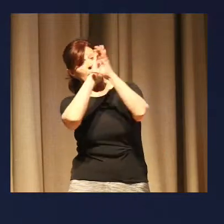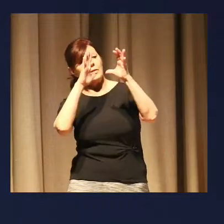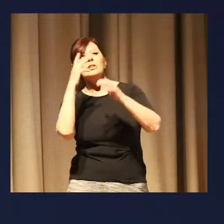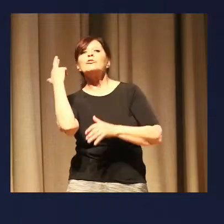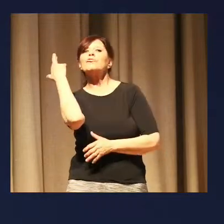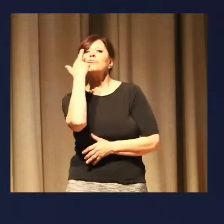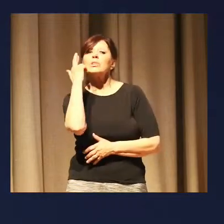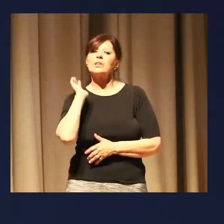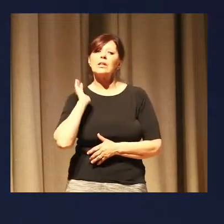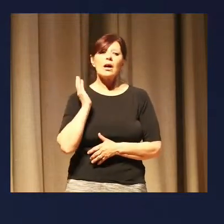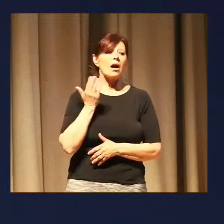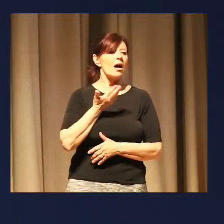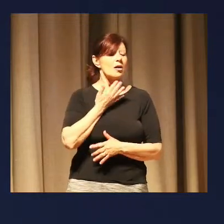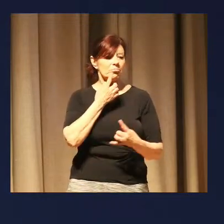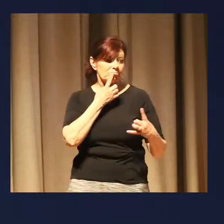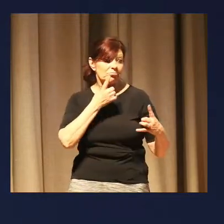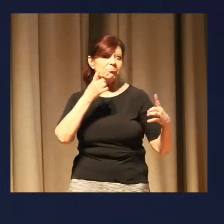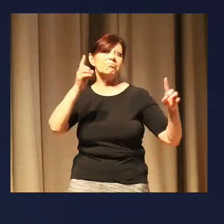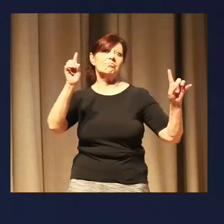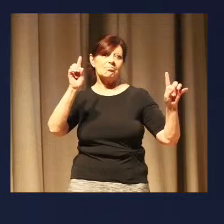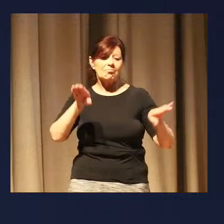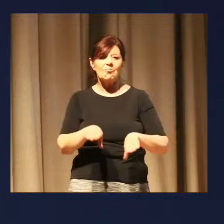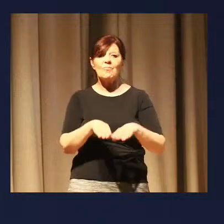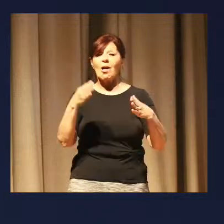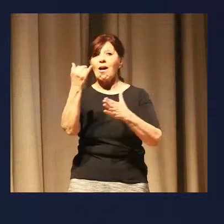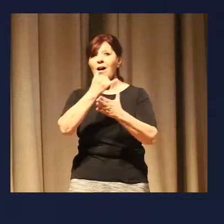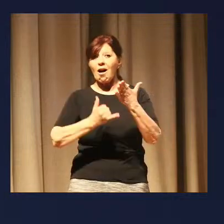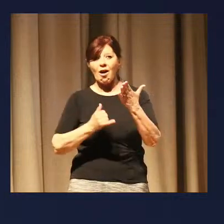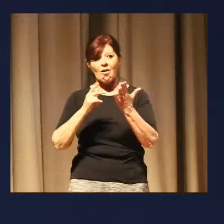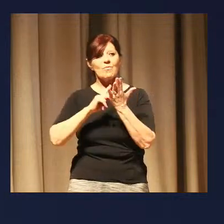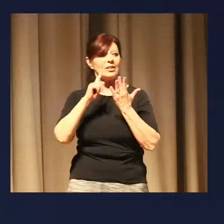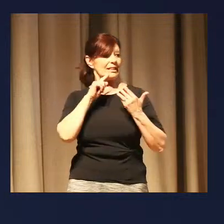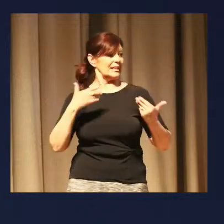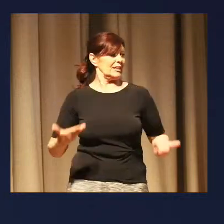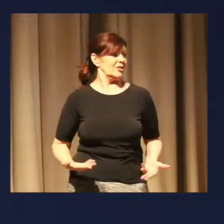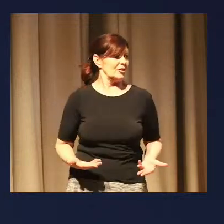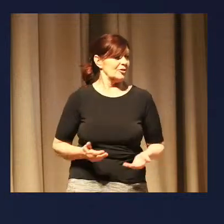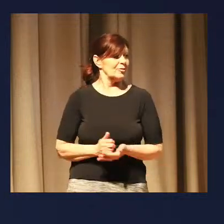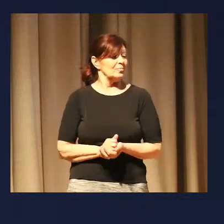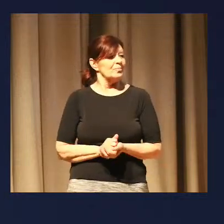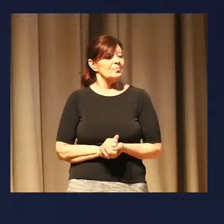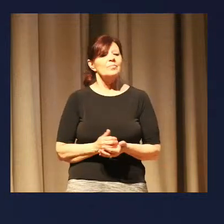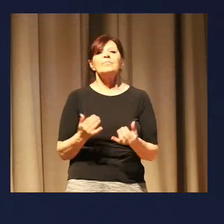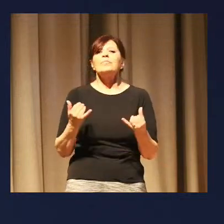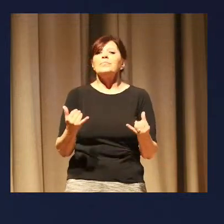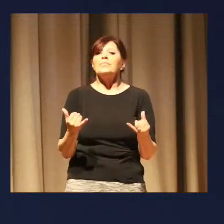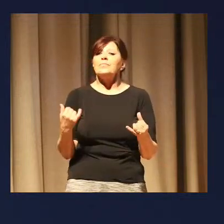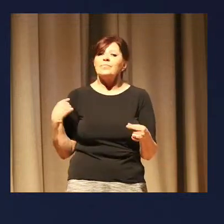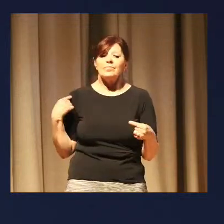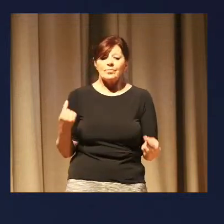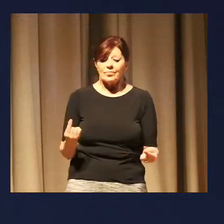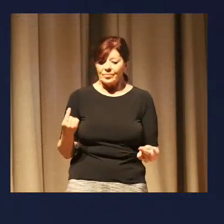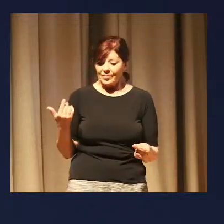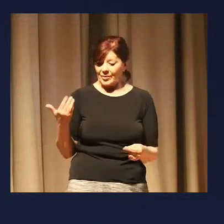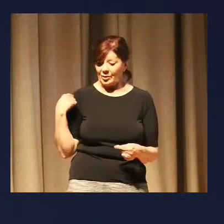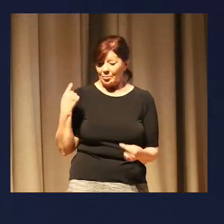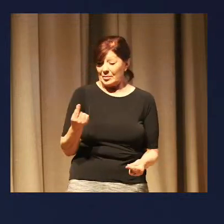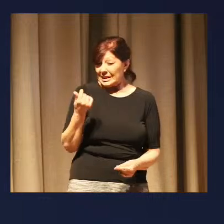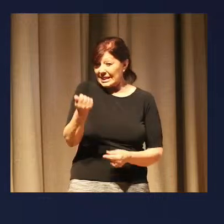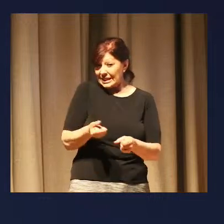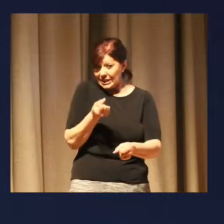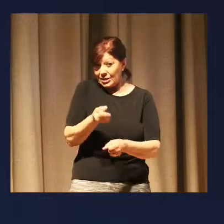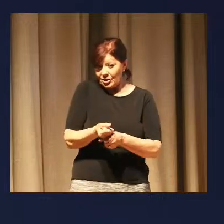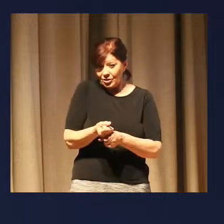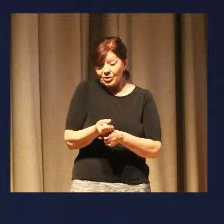our wildly successful public art initiative exists. To date, during the past 10 years,